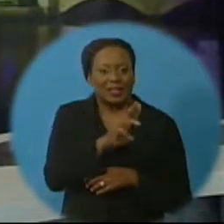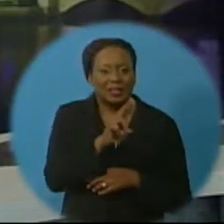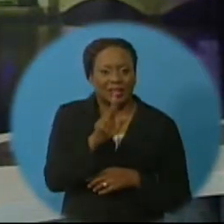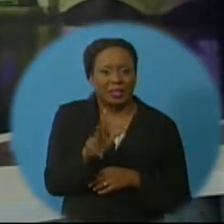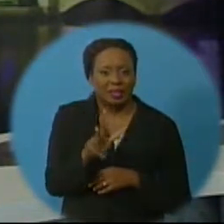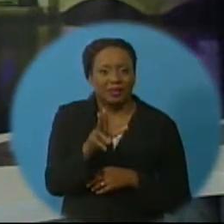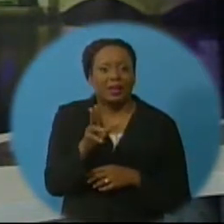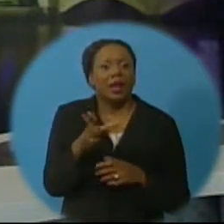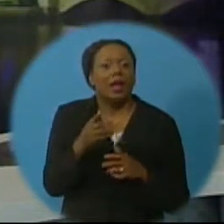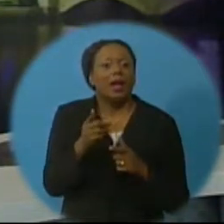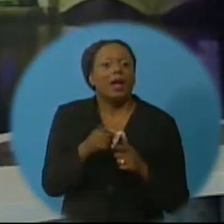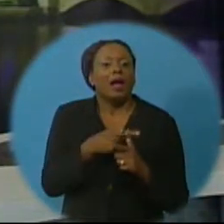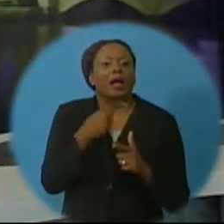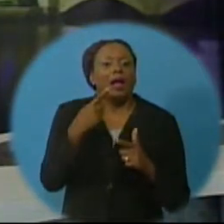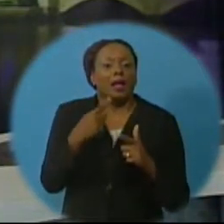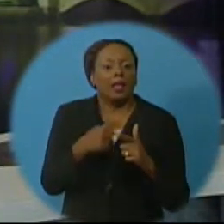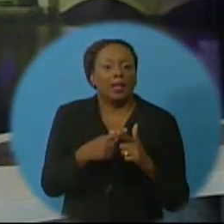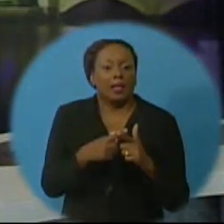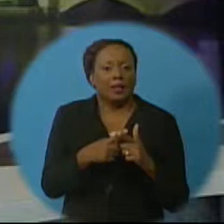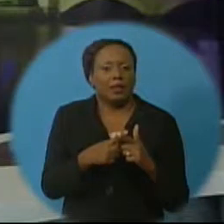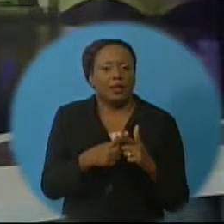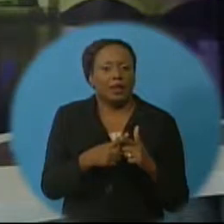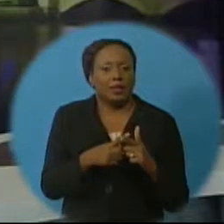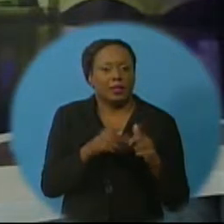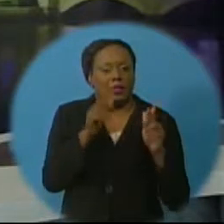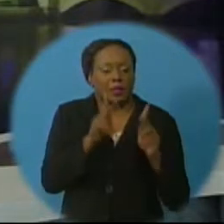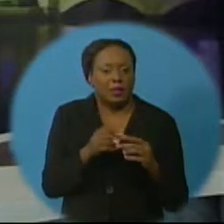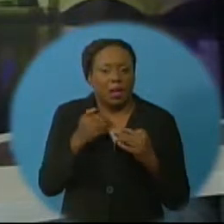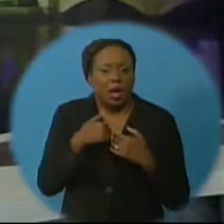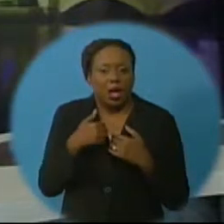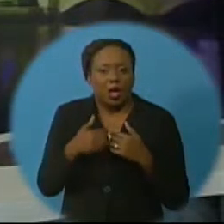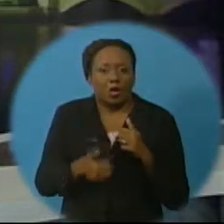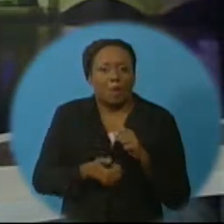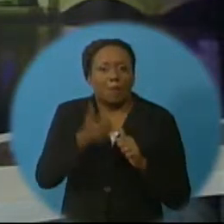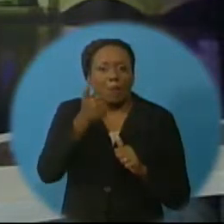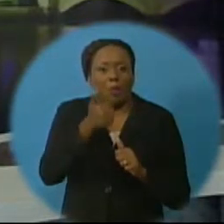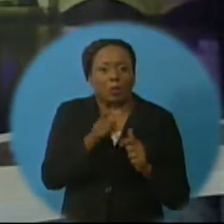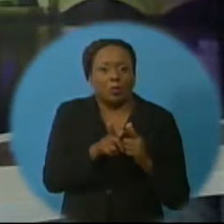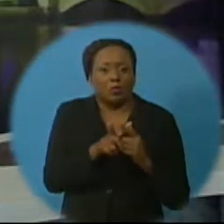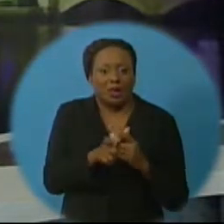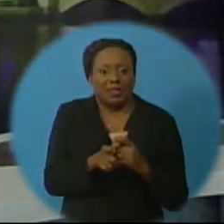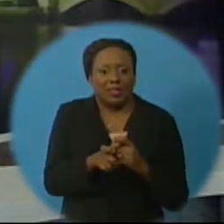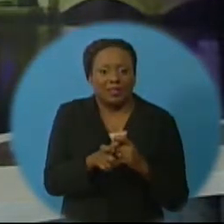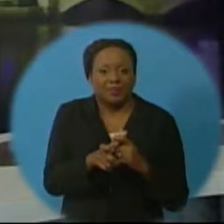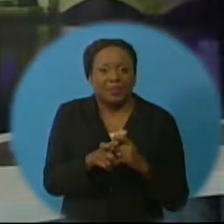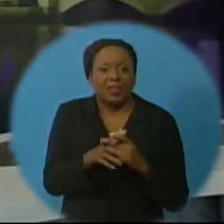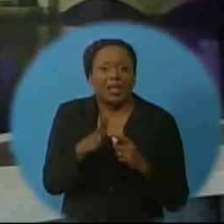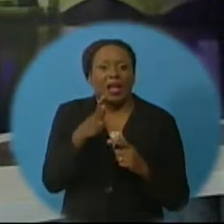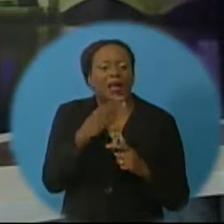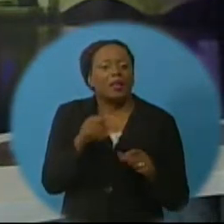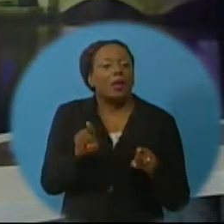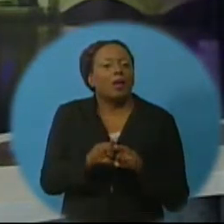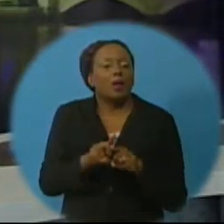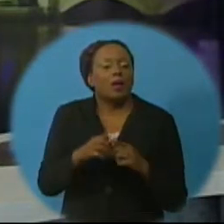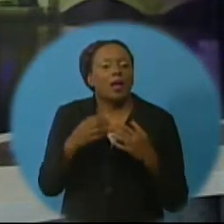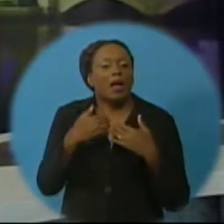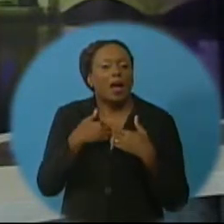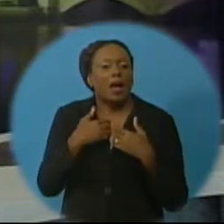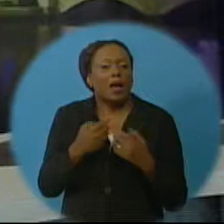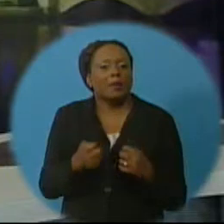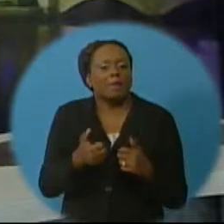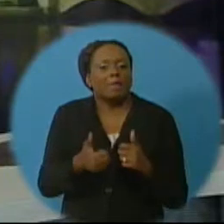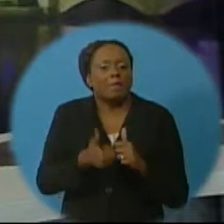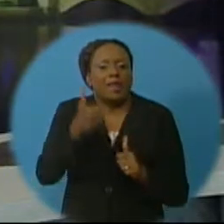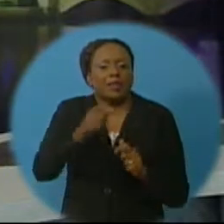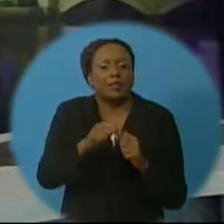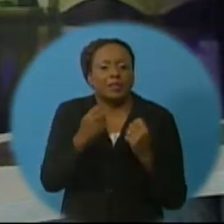off 23 balls. In the process, the Dutch also set records for the most runs in a power play, 91, the most sixes,